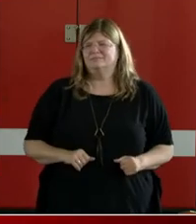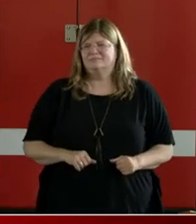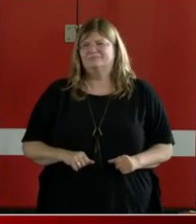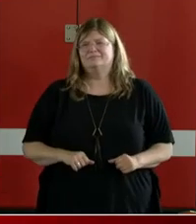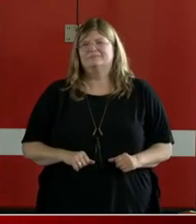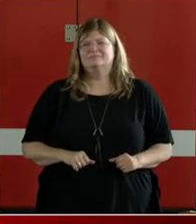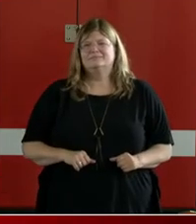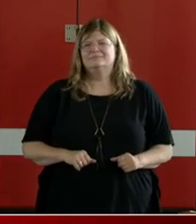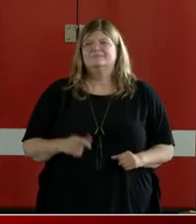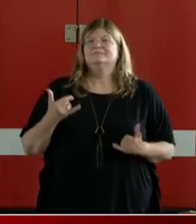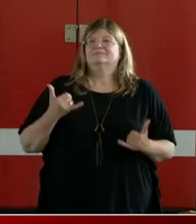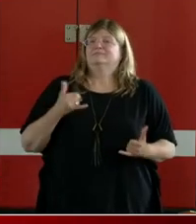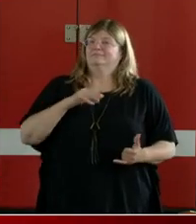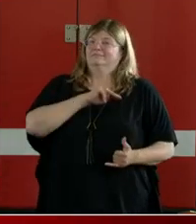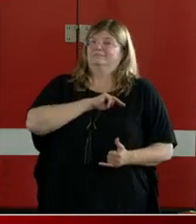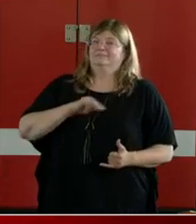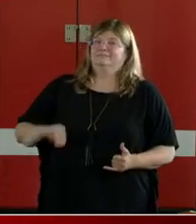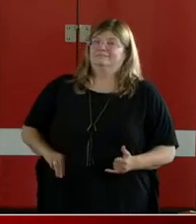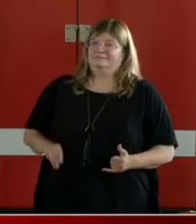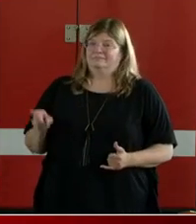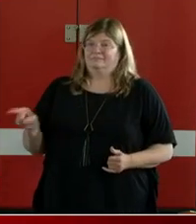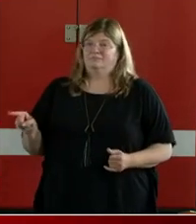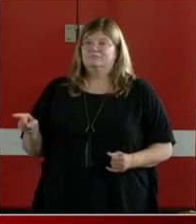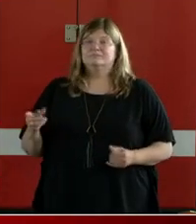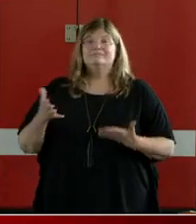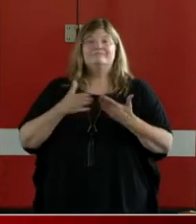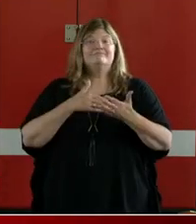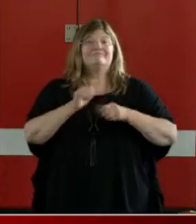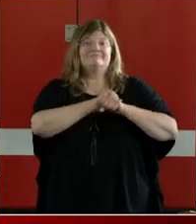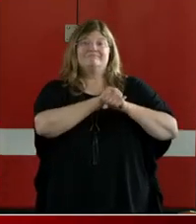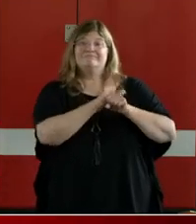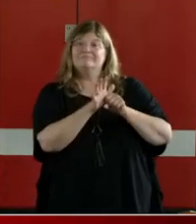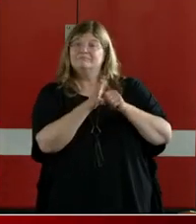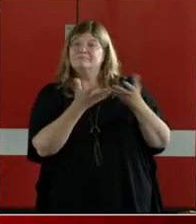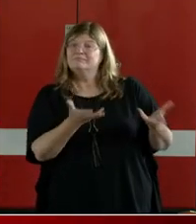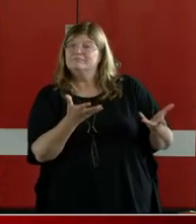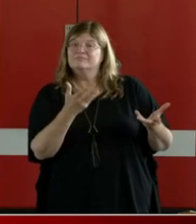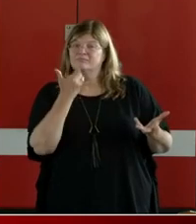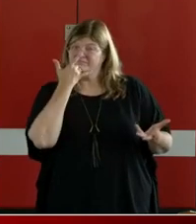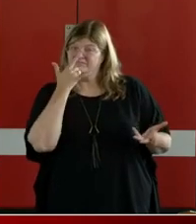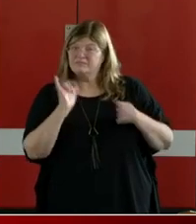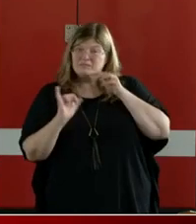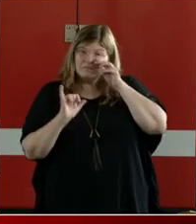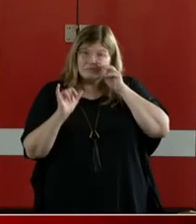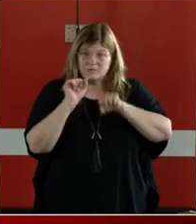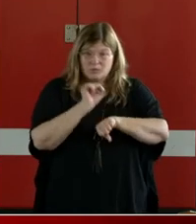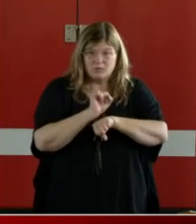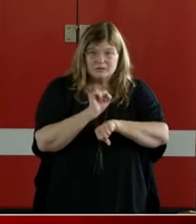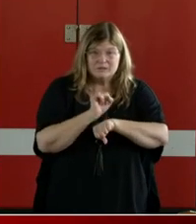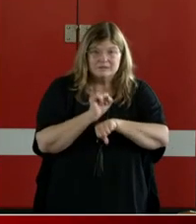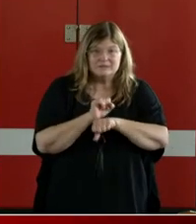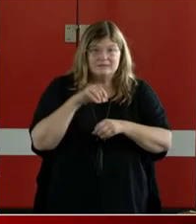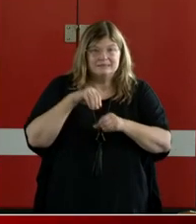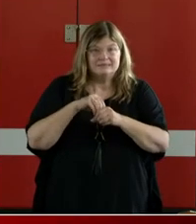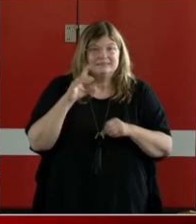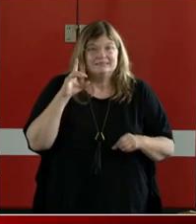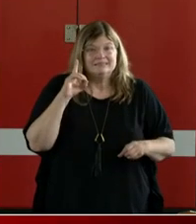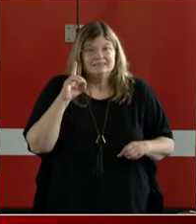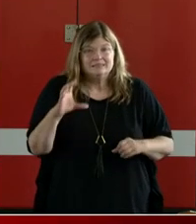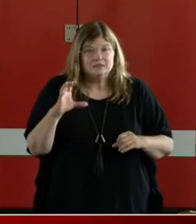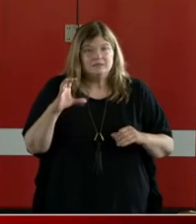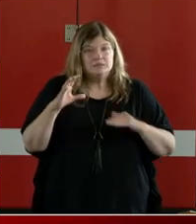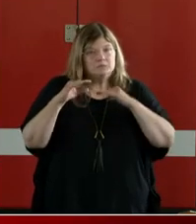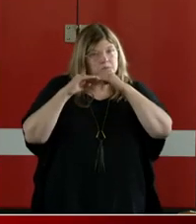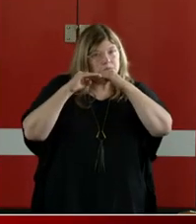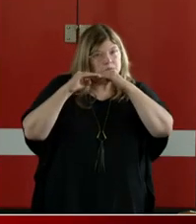Yes. It seems as though the caseload in the district has kind of plateaued, and I'm wondering if you expect that to continue in the